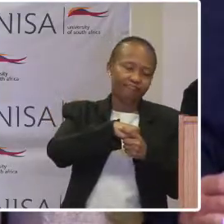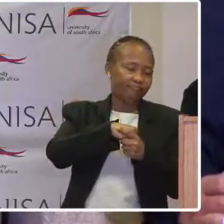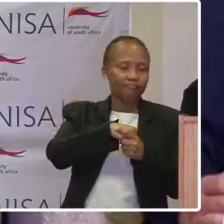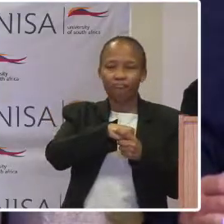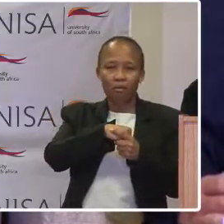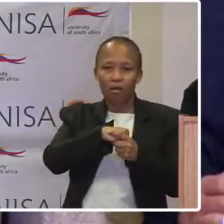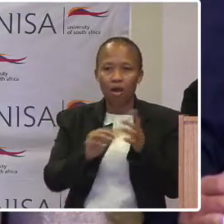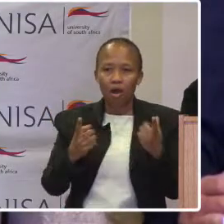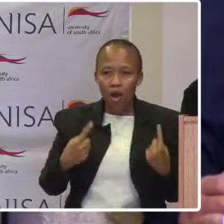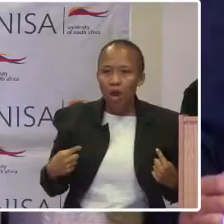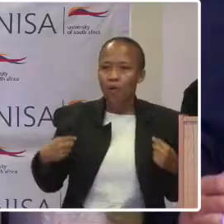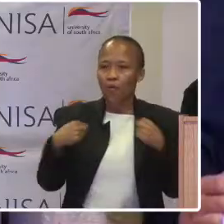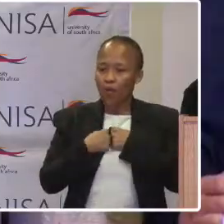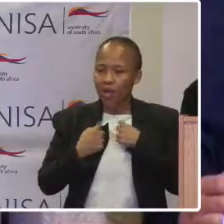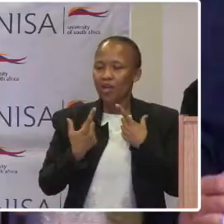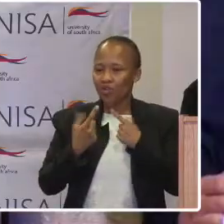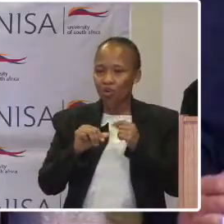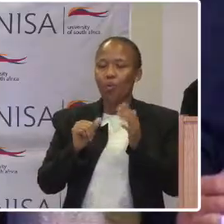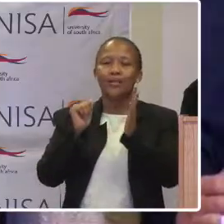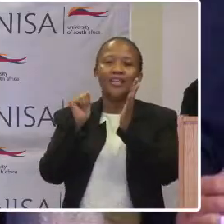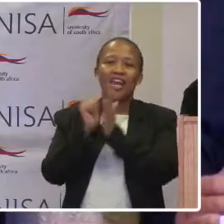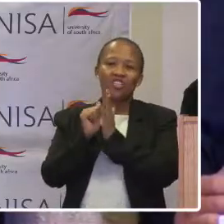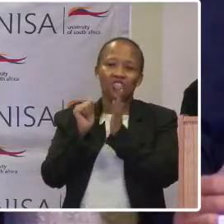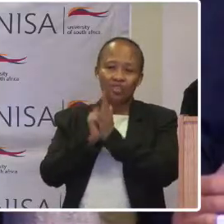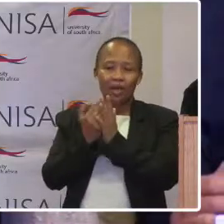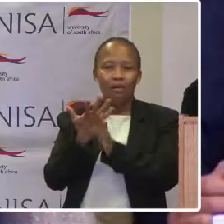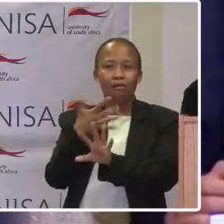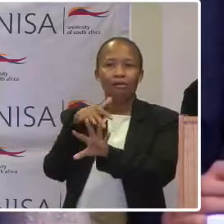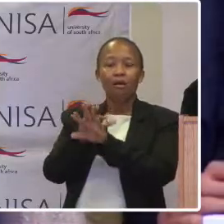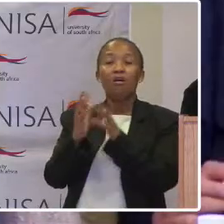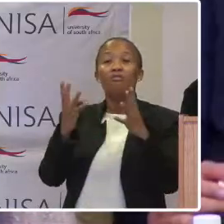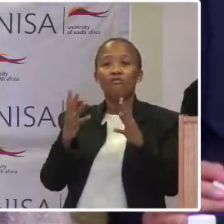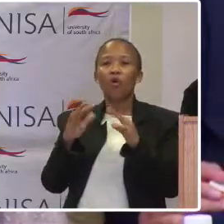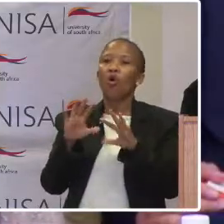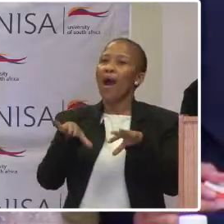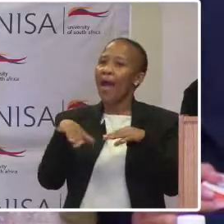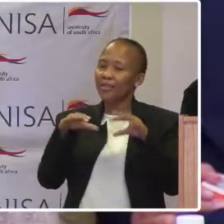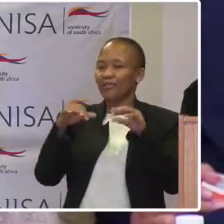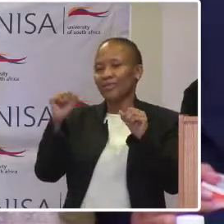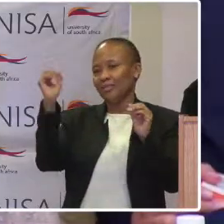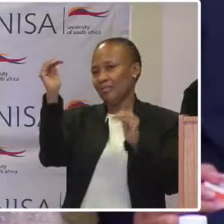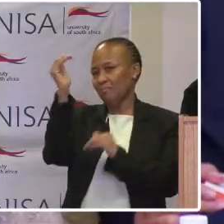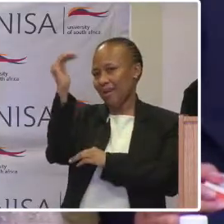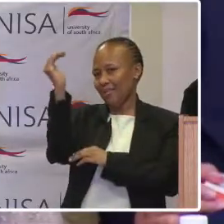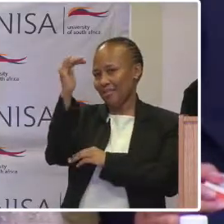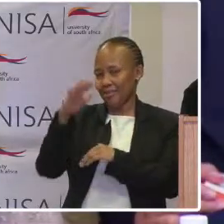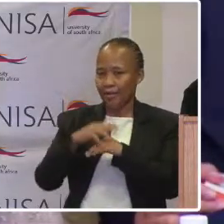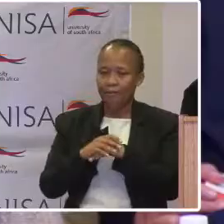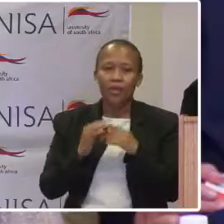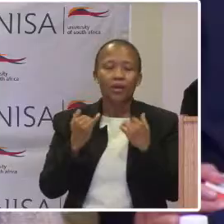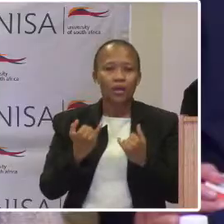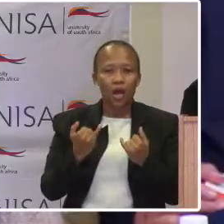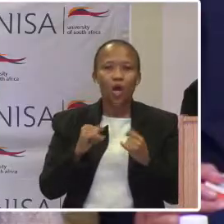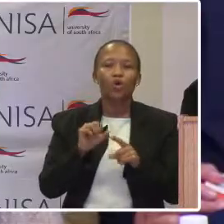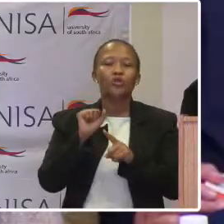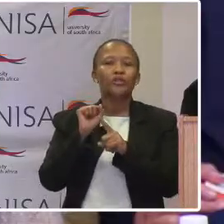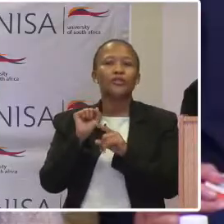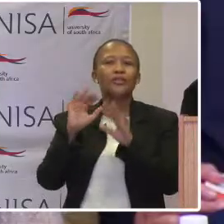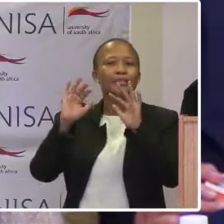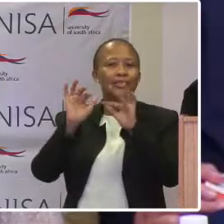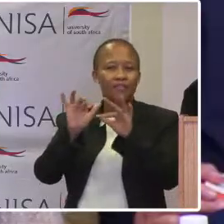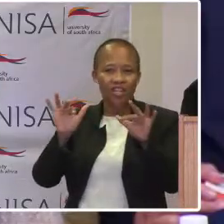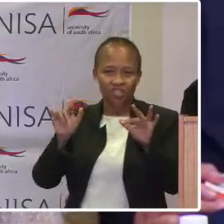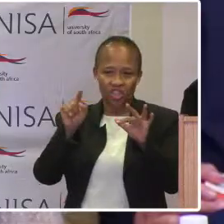implementing agent of space activities. The regulator of civil aviation is South African Civil